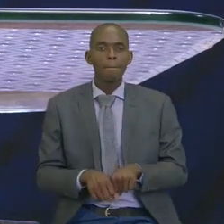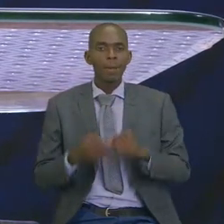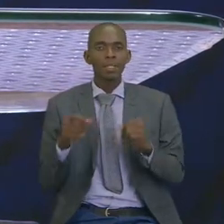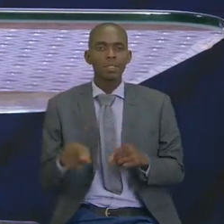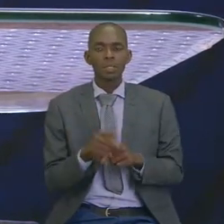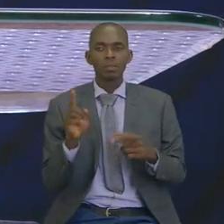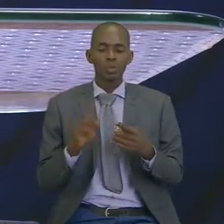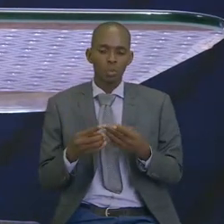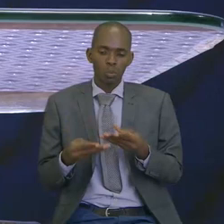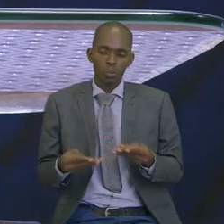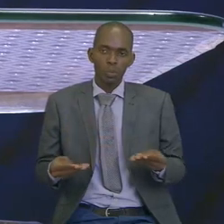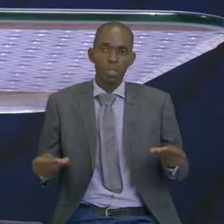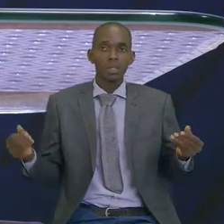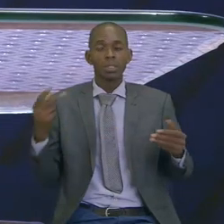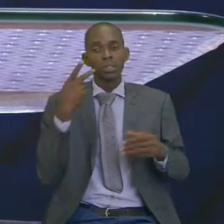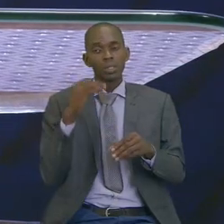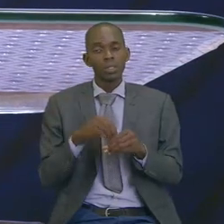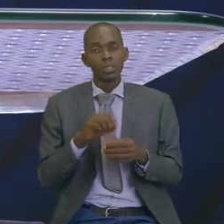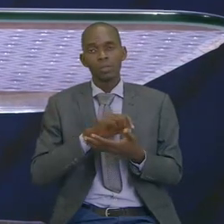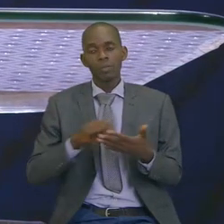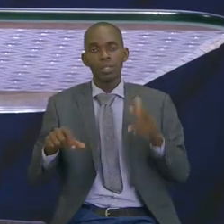them in pieces. Then